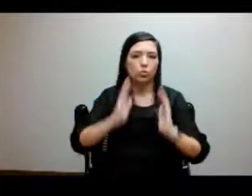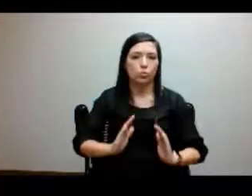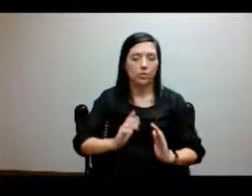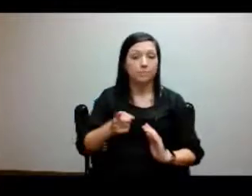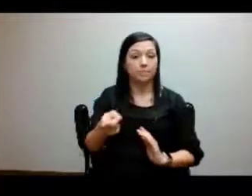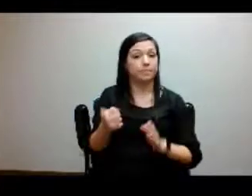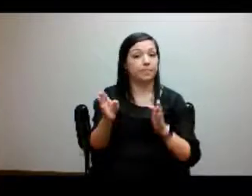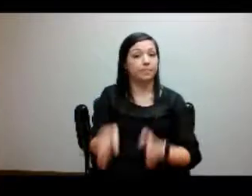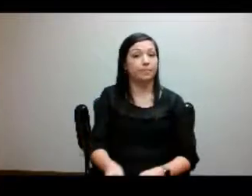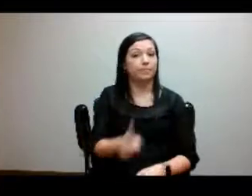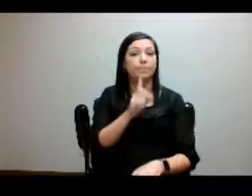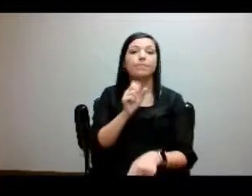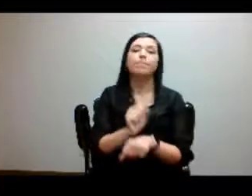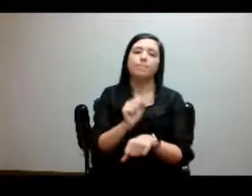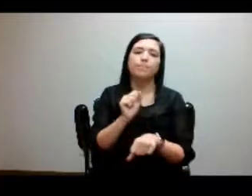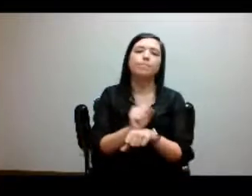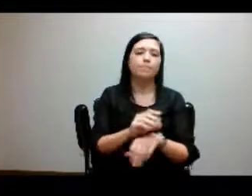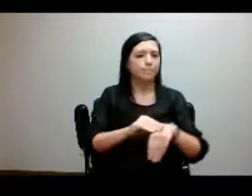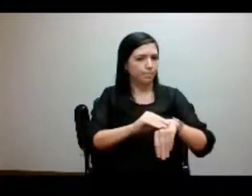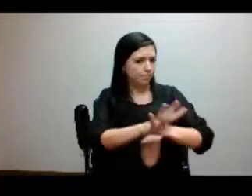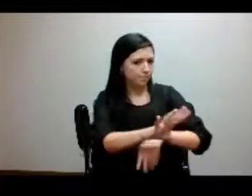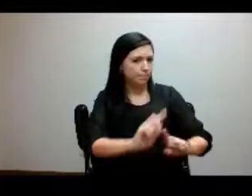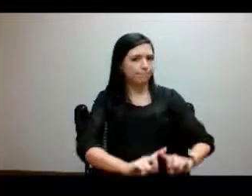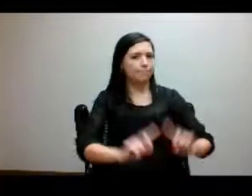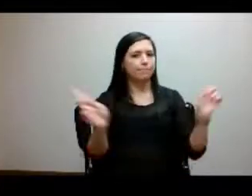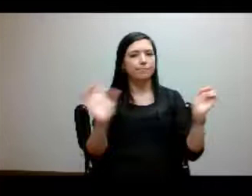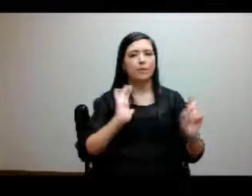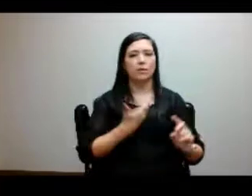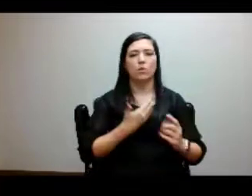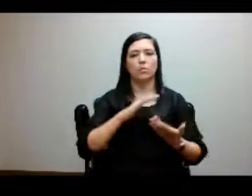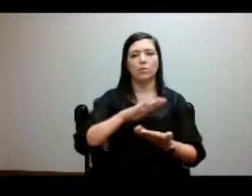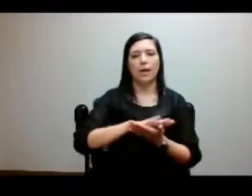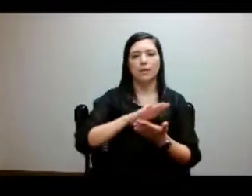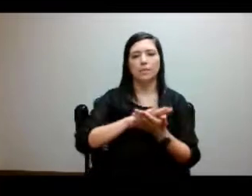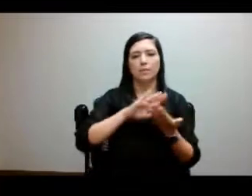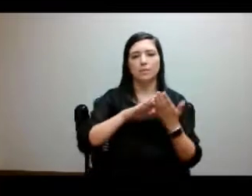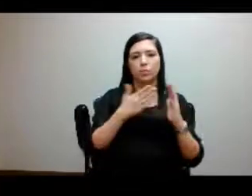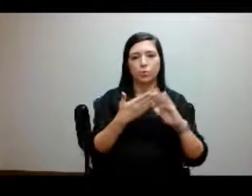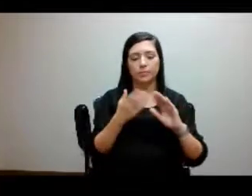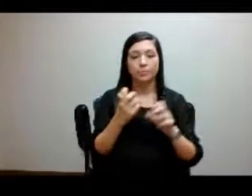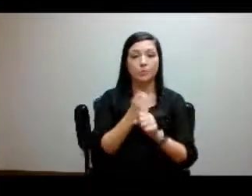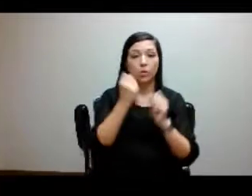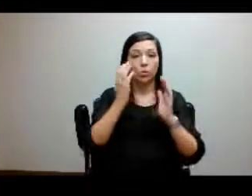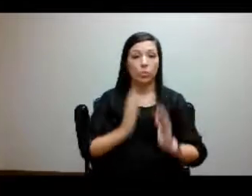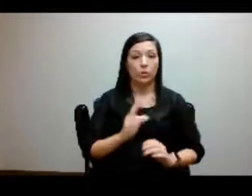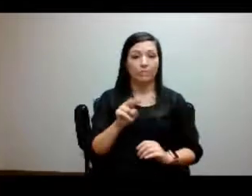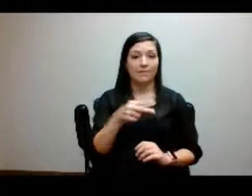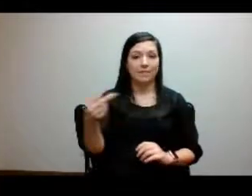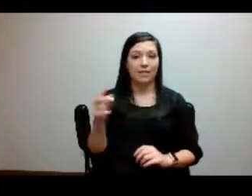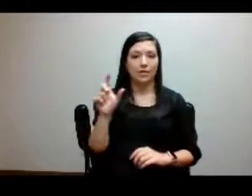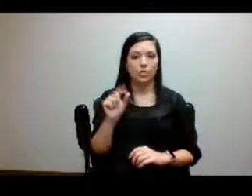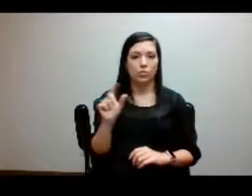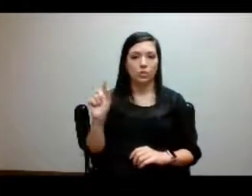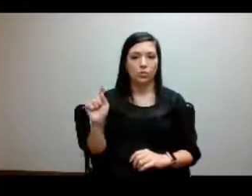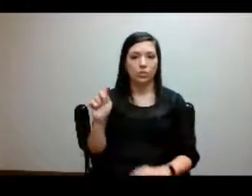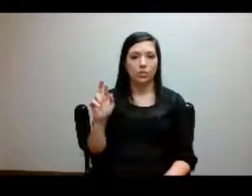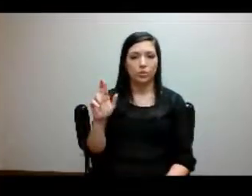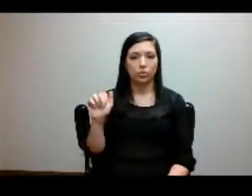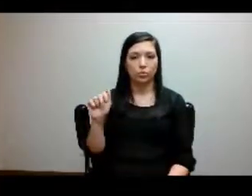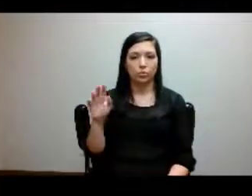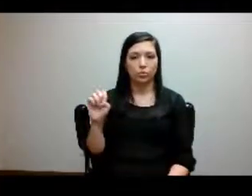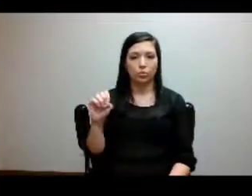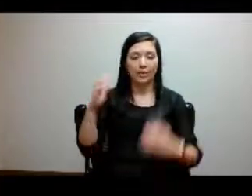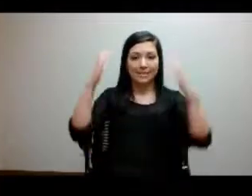person truly makes a difference in our campus community. The winner of the second 2020 Trace